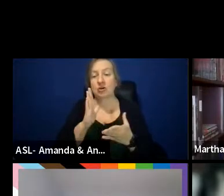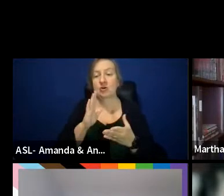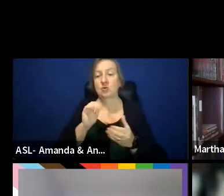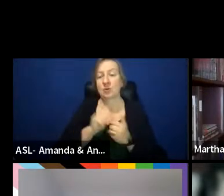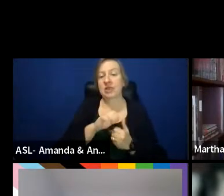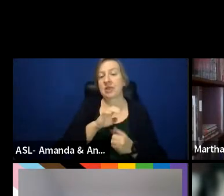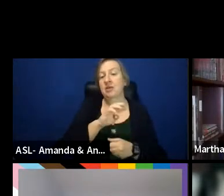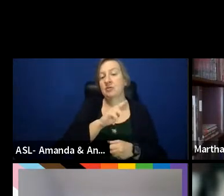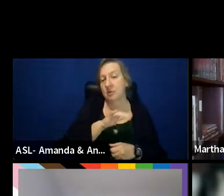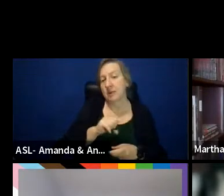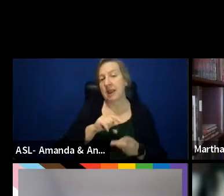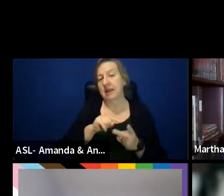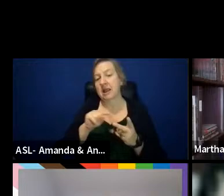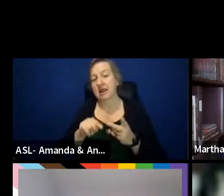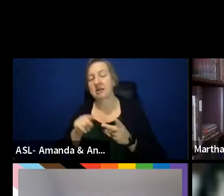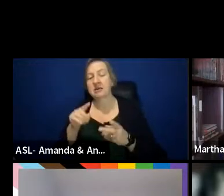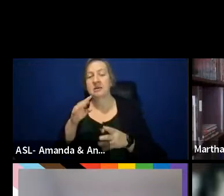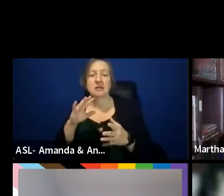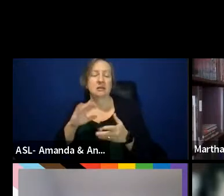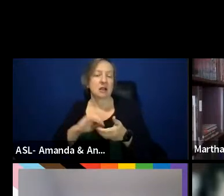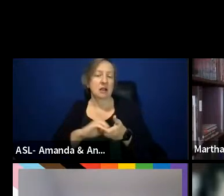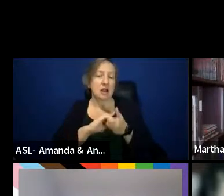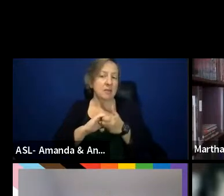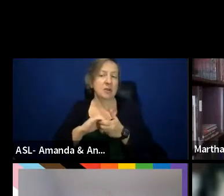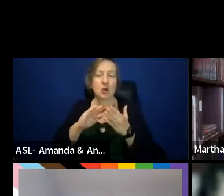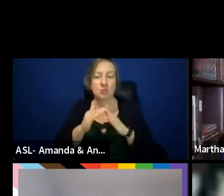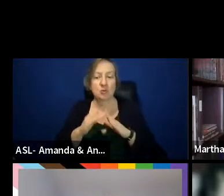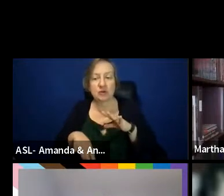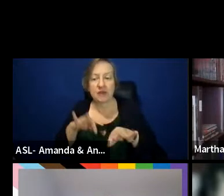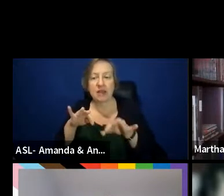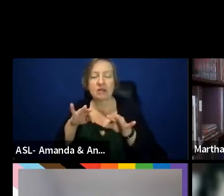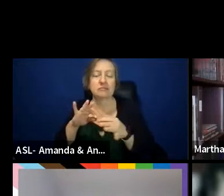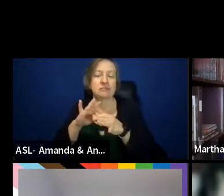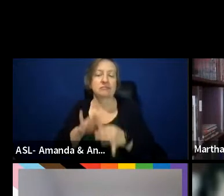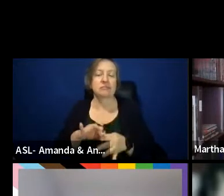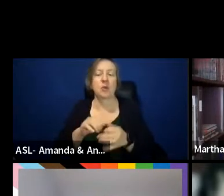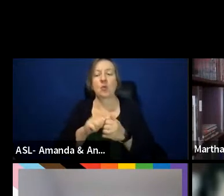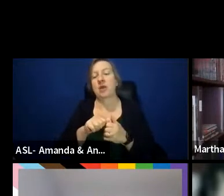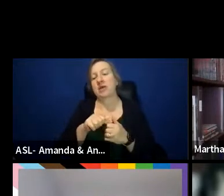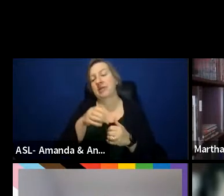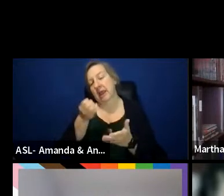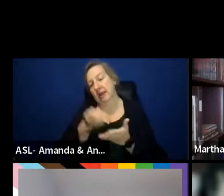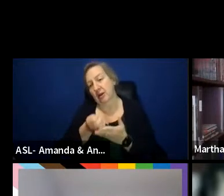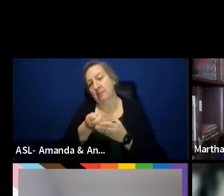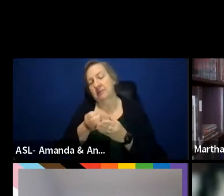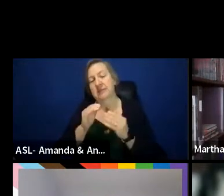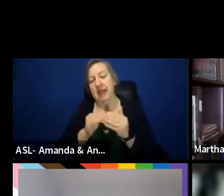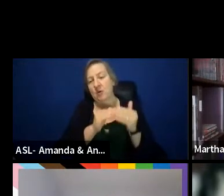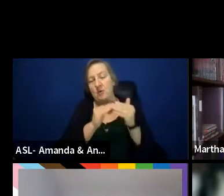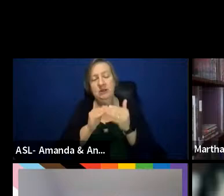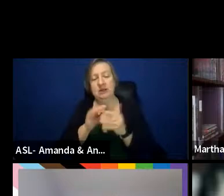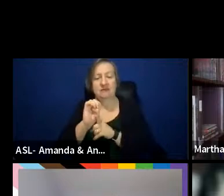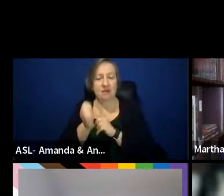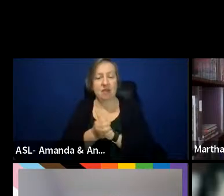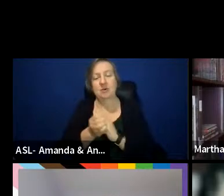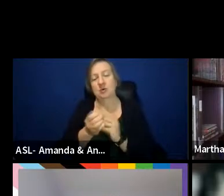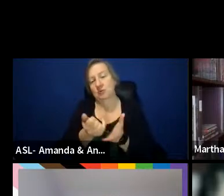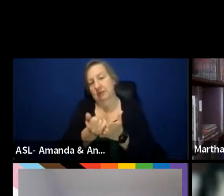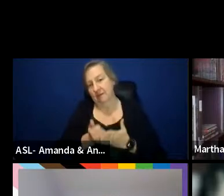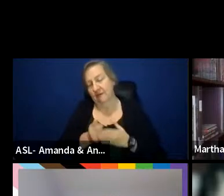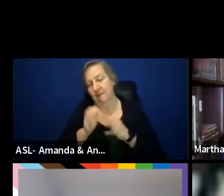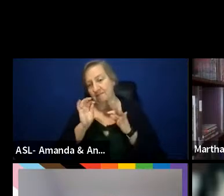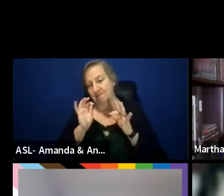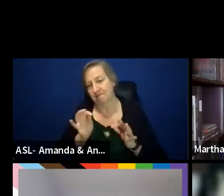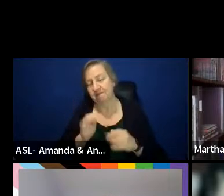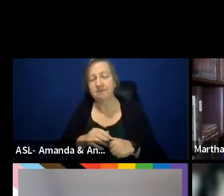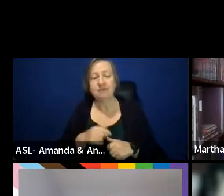to collaborate on community findings with regards to economics, equity, and the environment was also valuable.